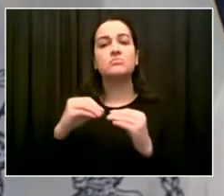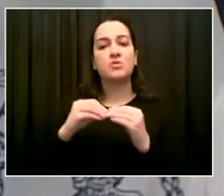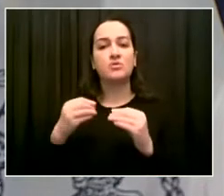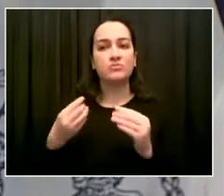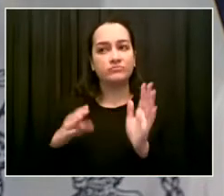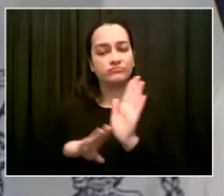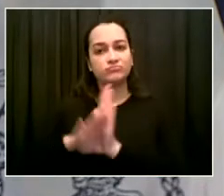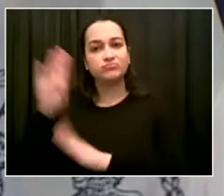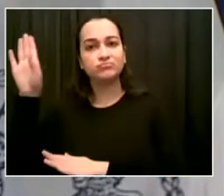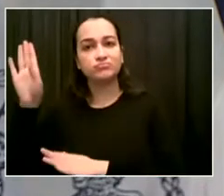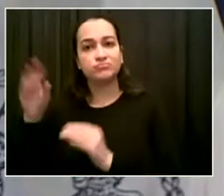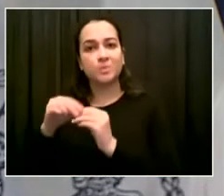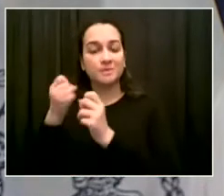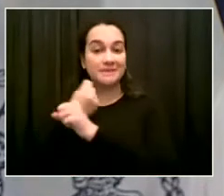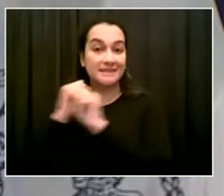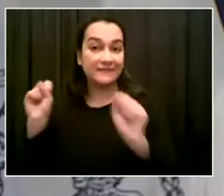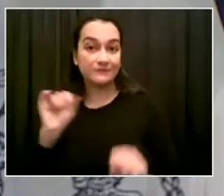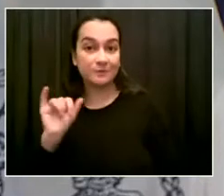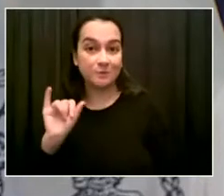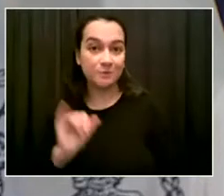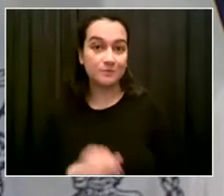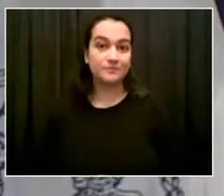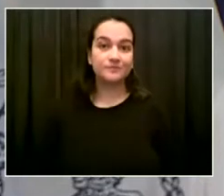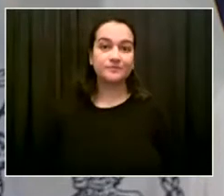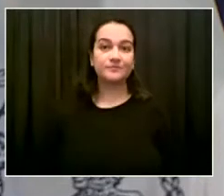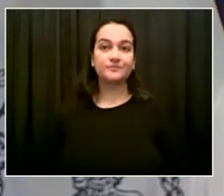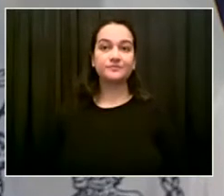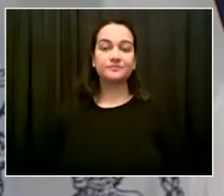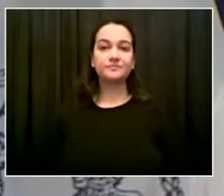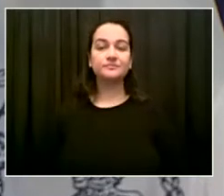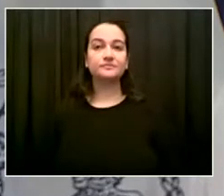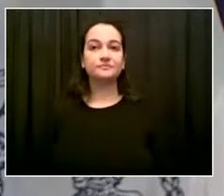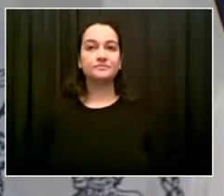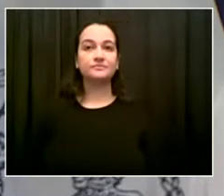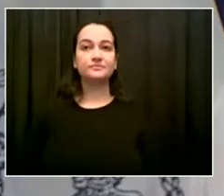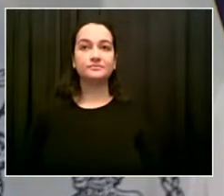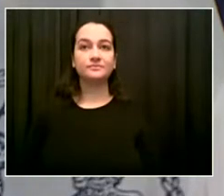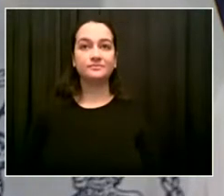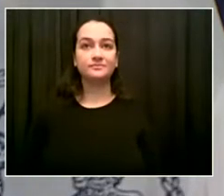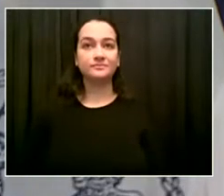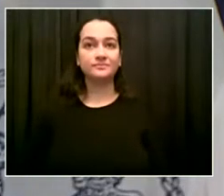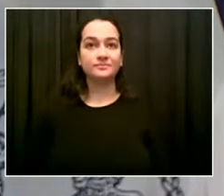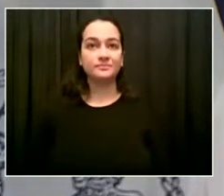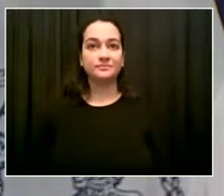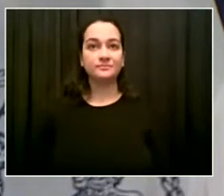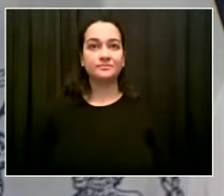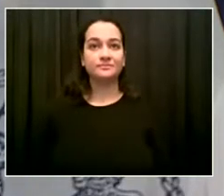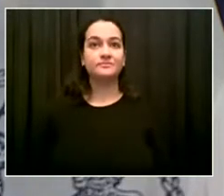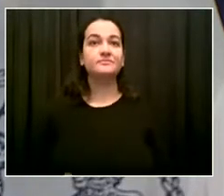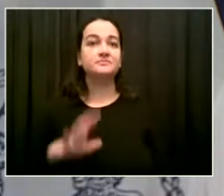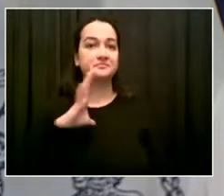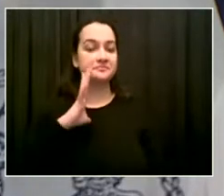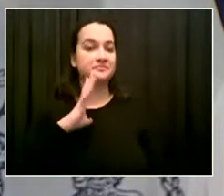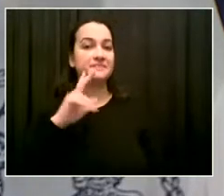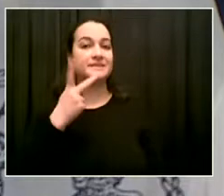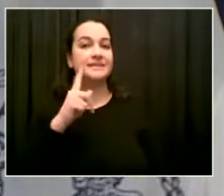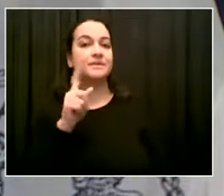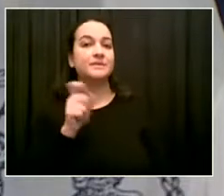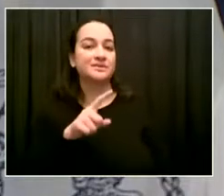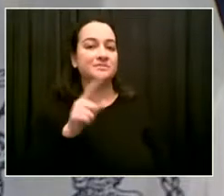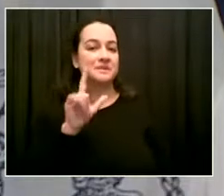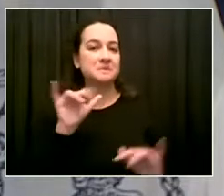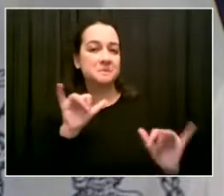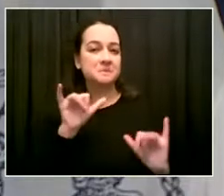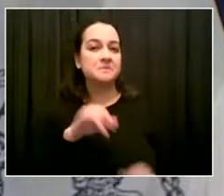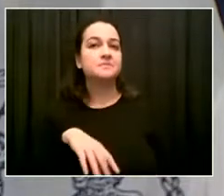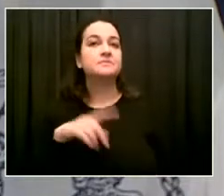Thanks. And following up on the same topic, one part of the release from the DOT that stood out to me was that they are looking for input on this from